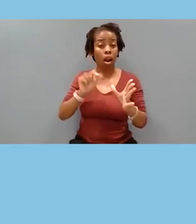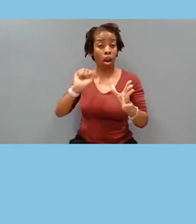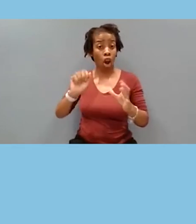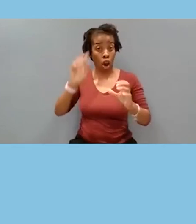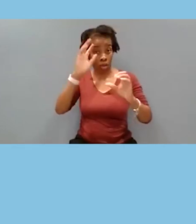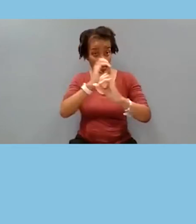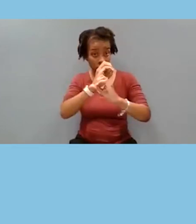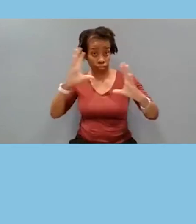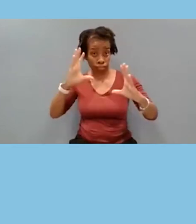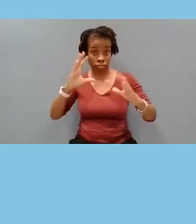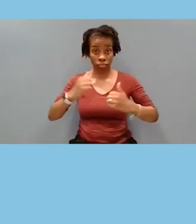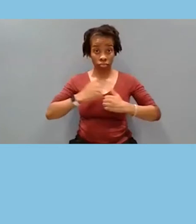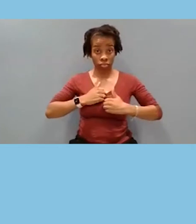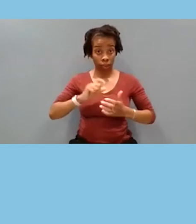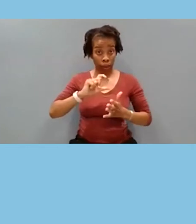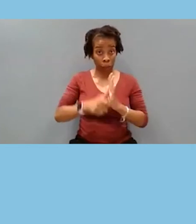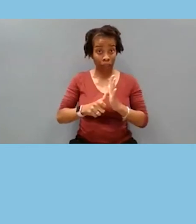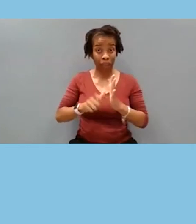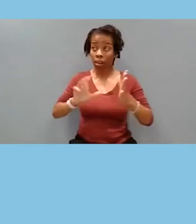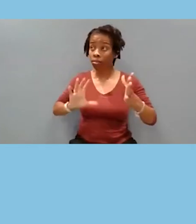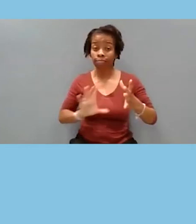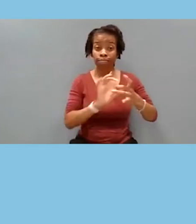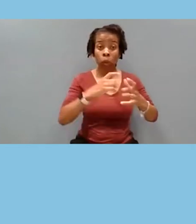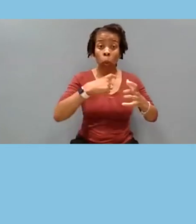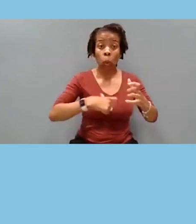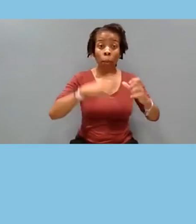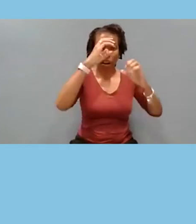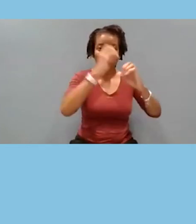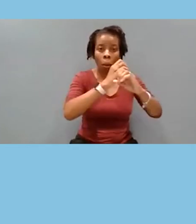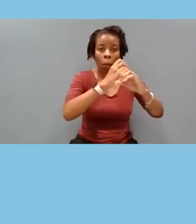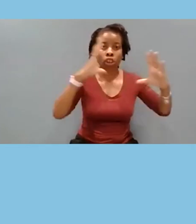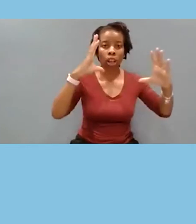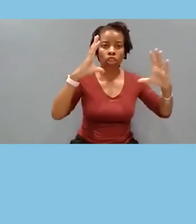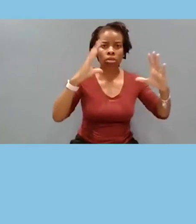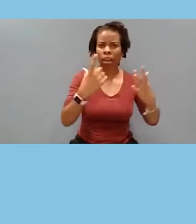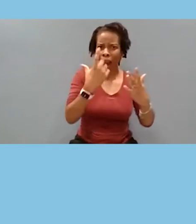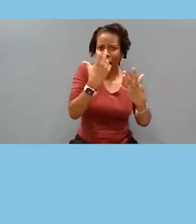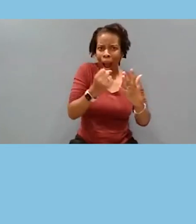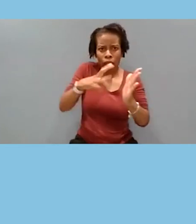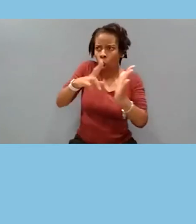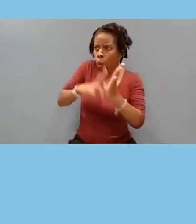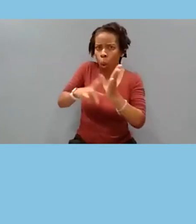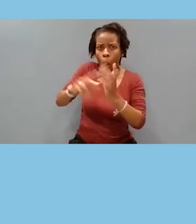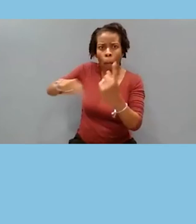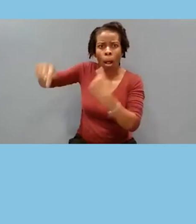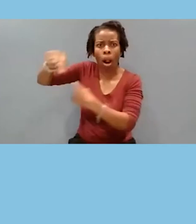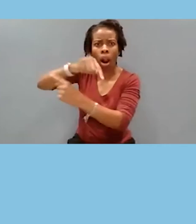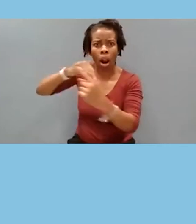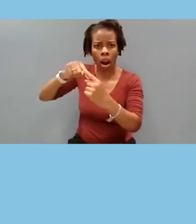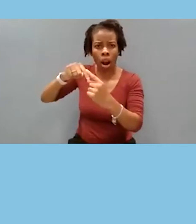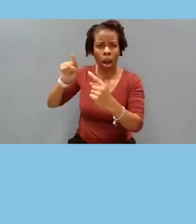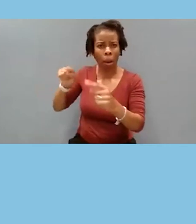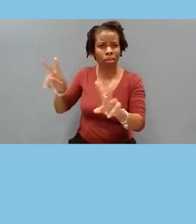is tied up with the human imagination, steeped in mostly unexamined conceptions of normalcy. And that's normalcy in inverted